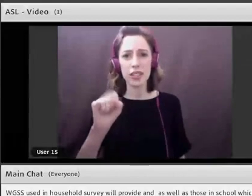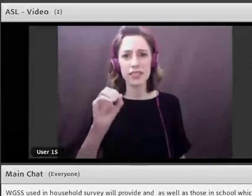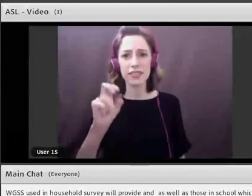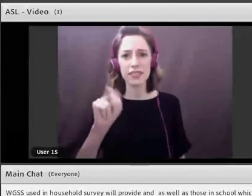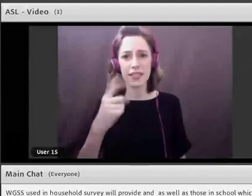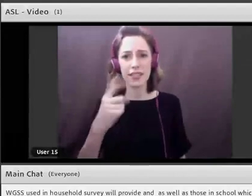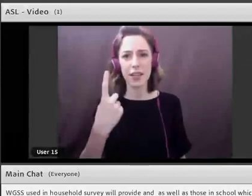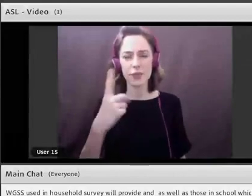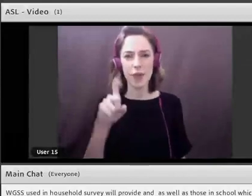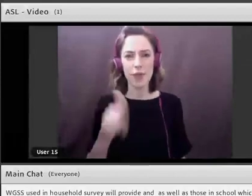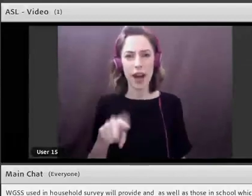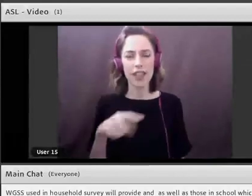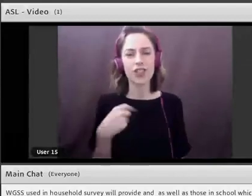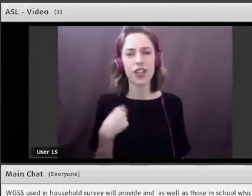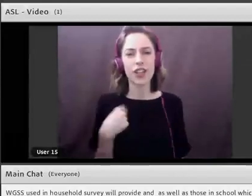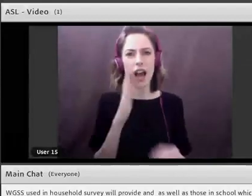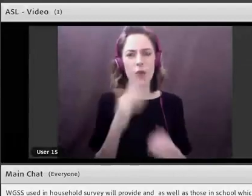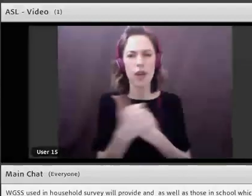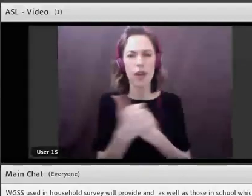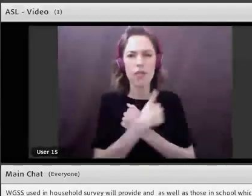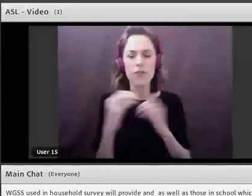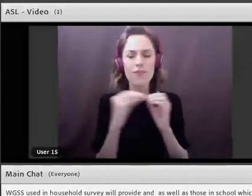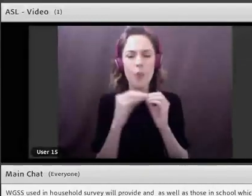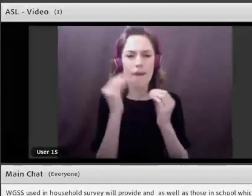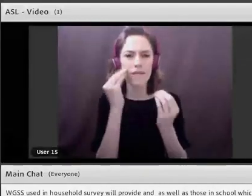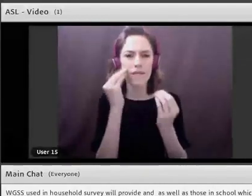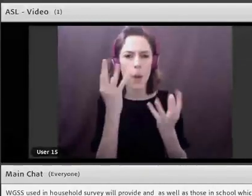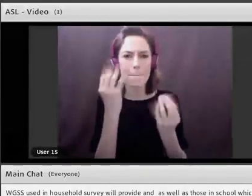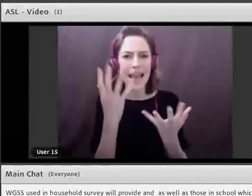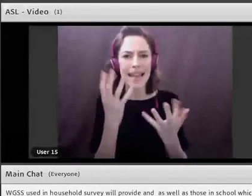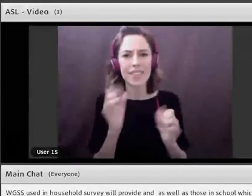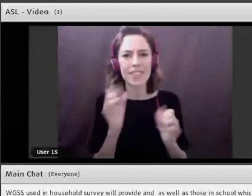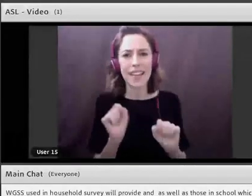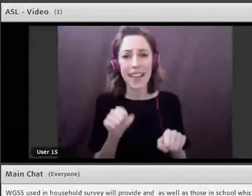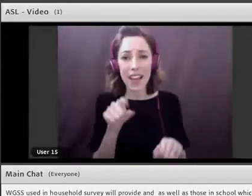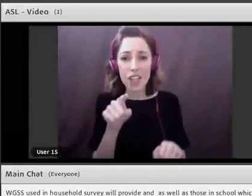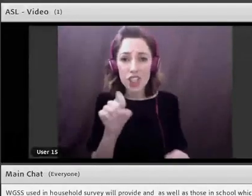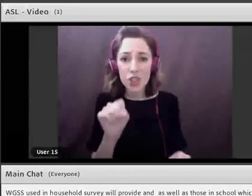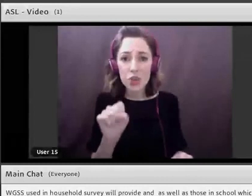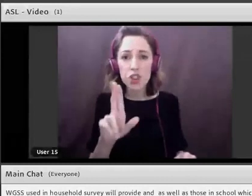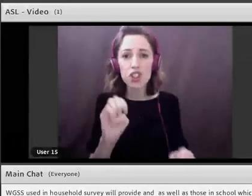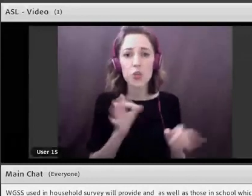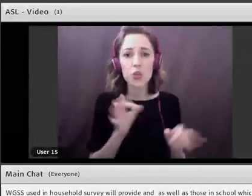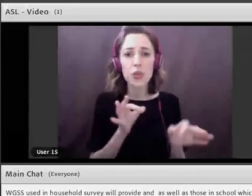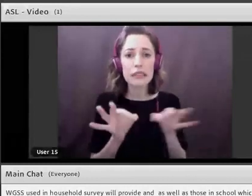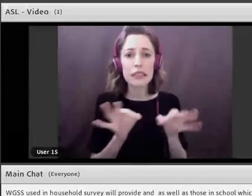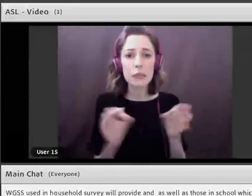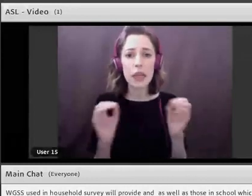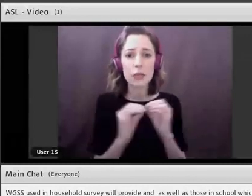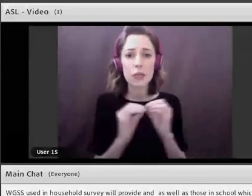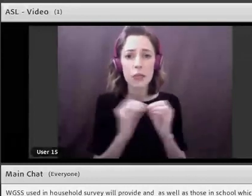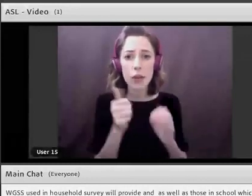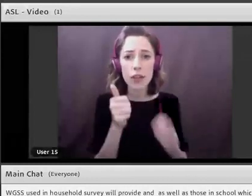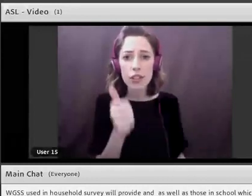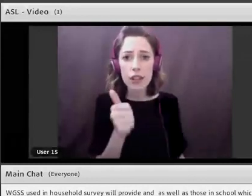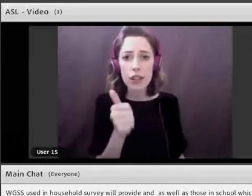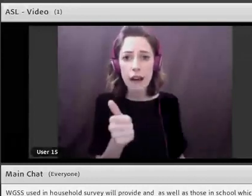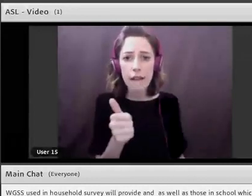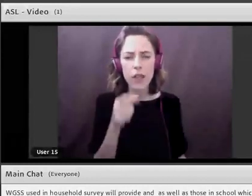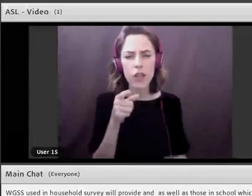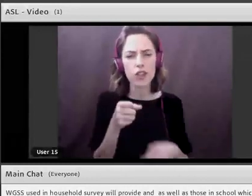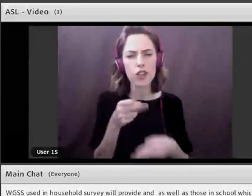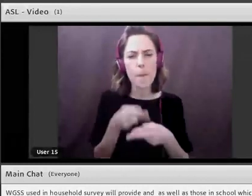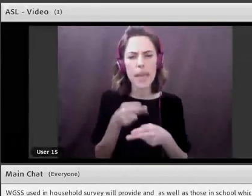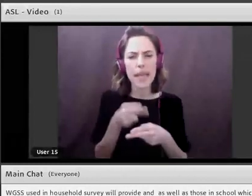more information. Sue, if you don't mind coming off mute. You mentioned in the factors not captured